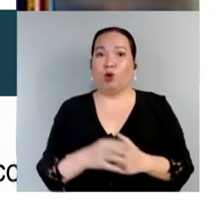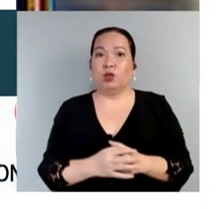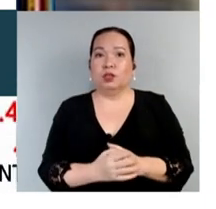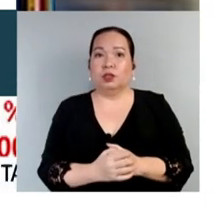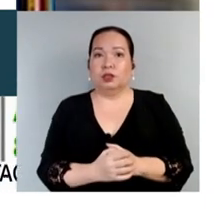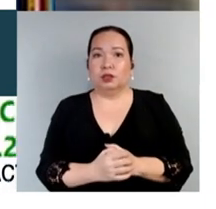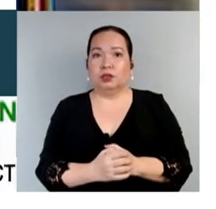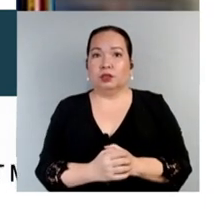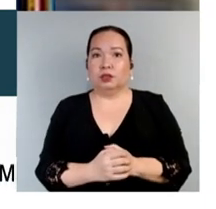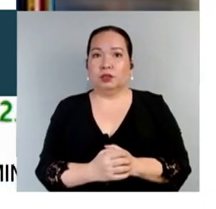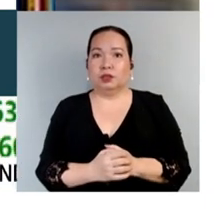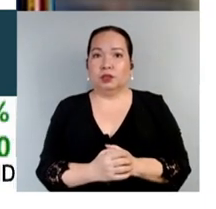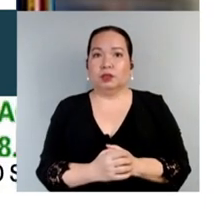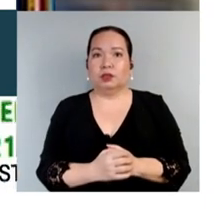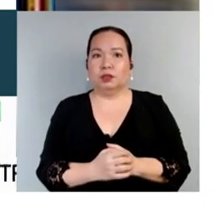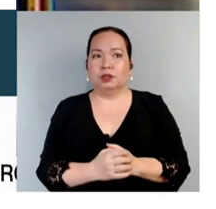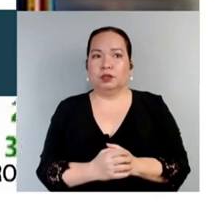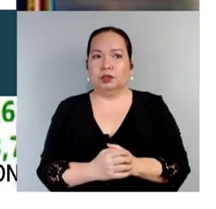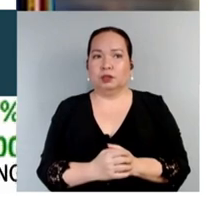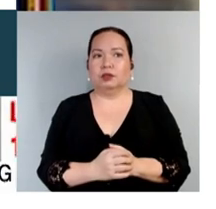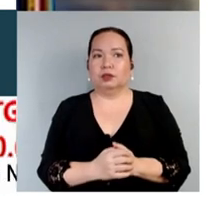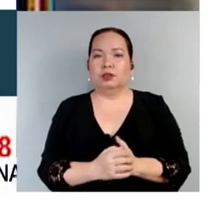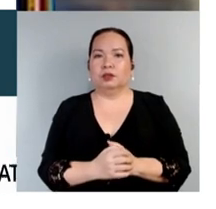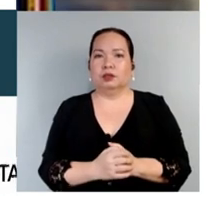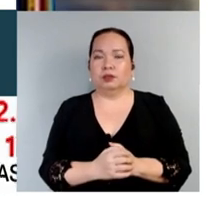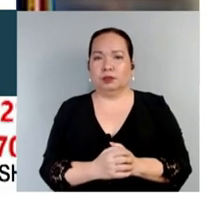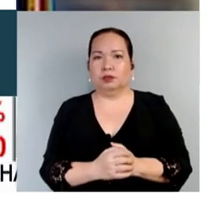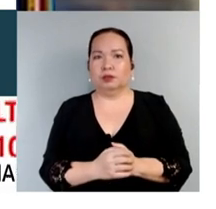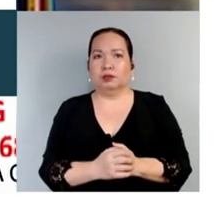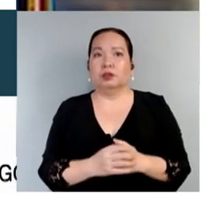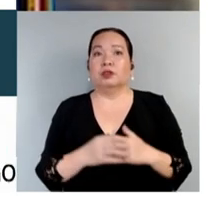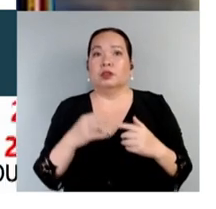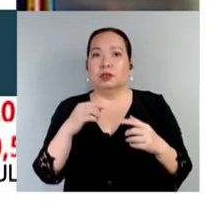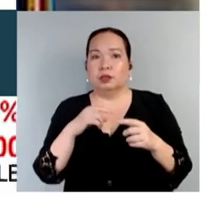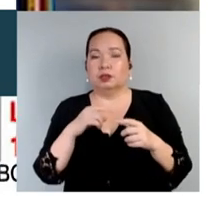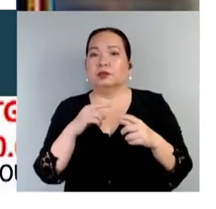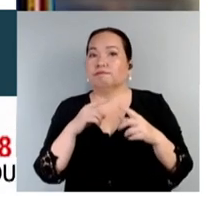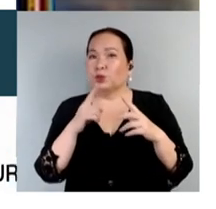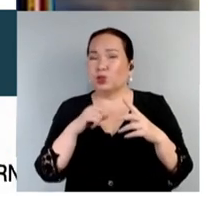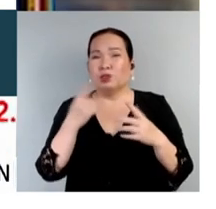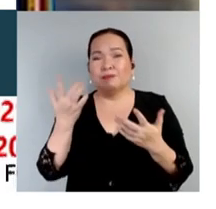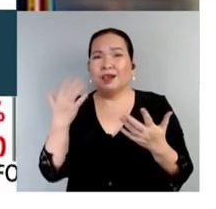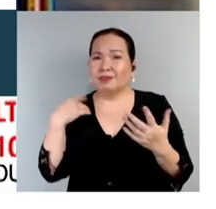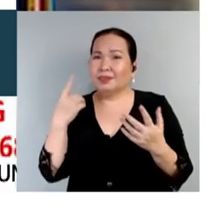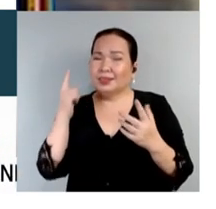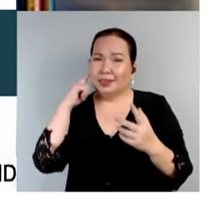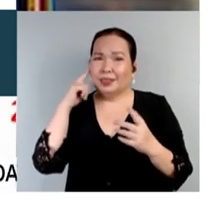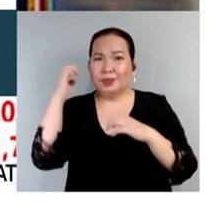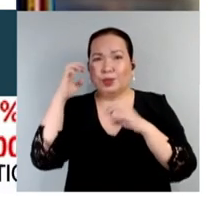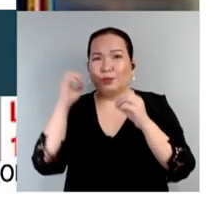said, there's so much more that the government can do, no?